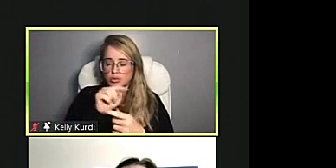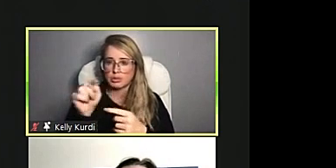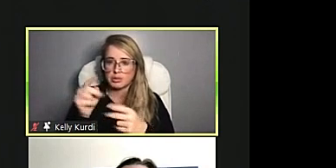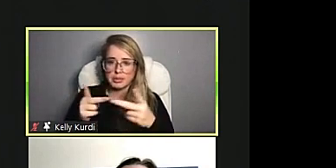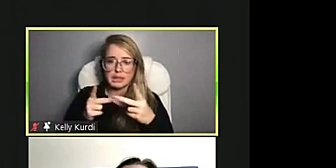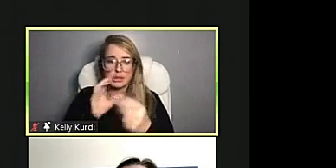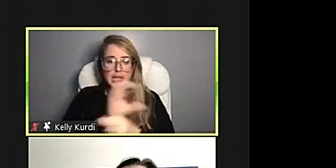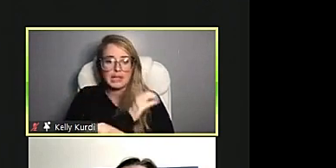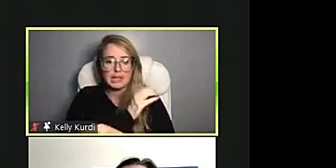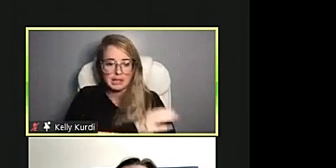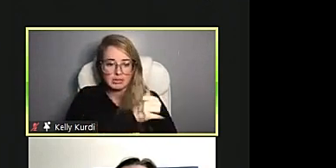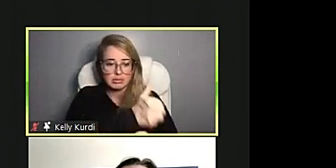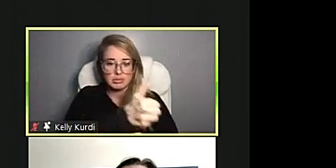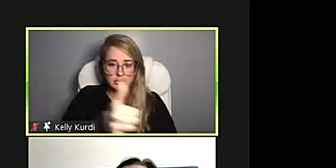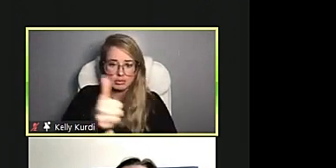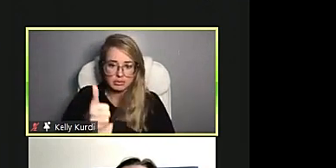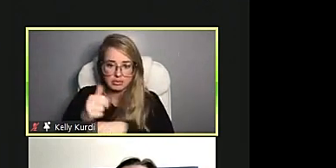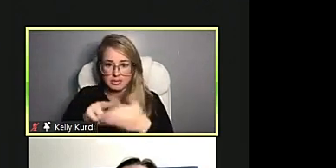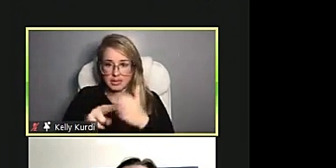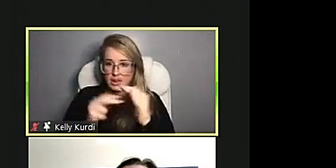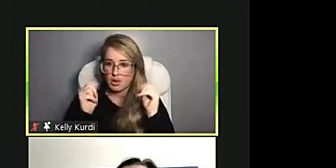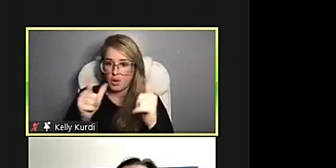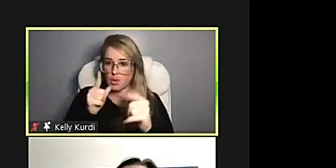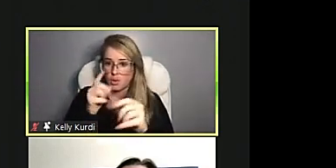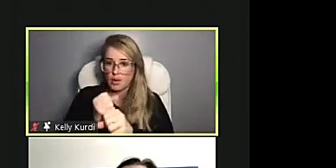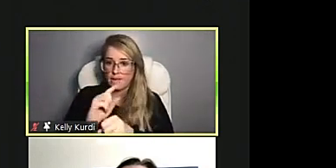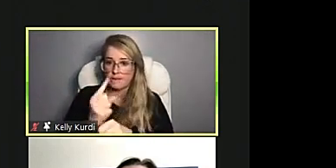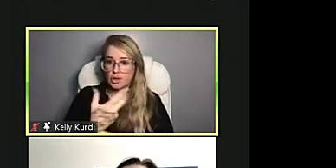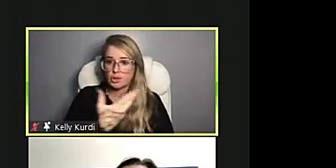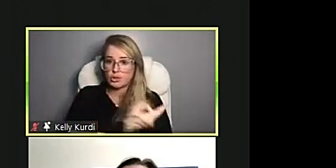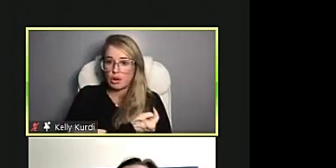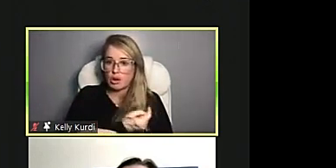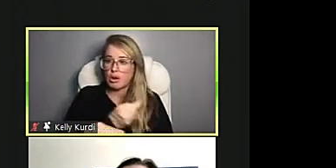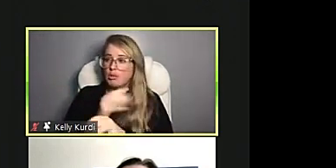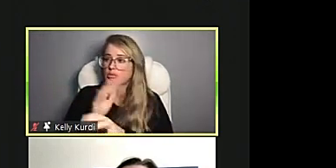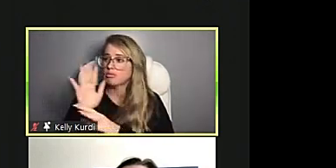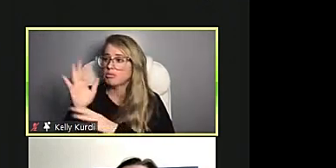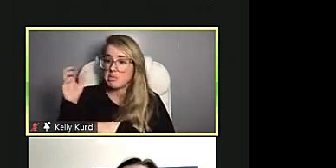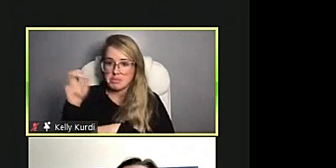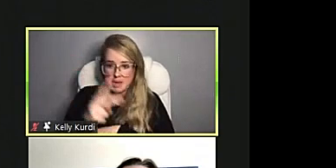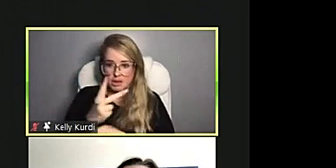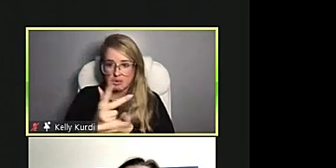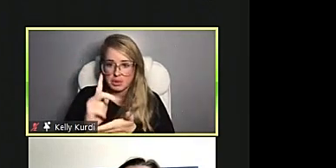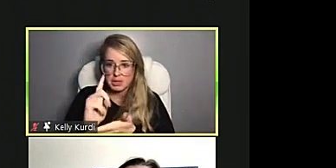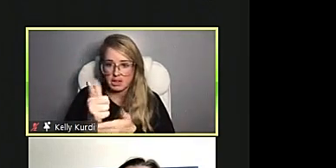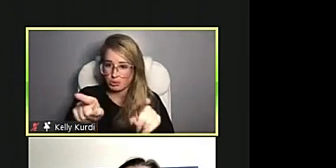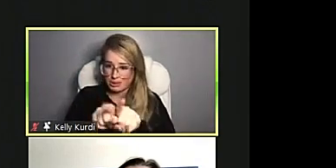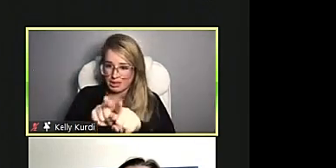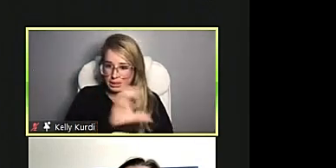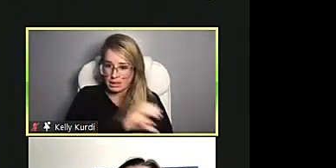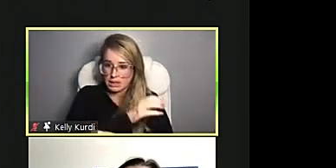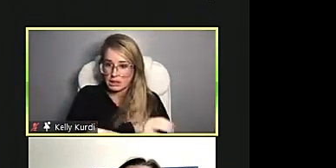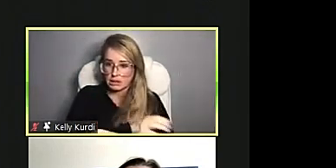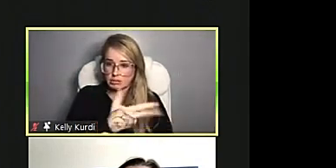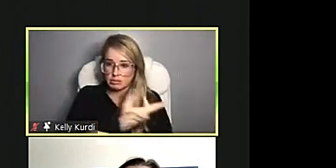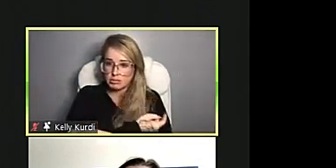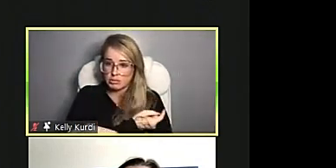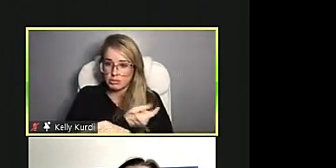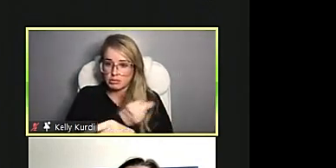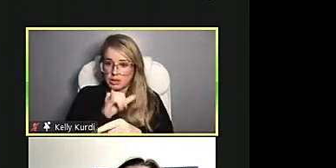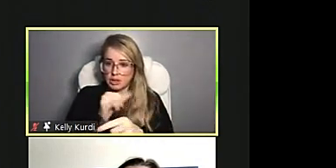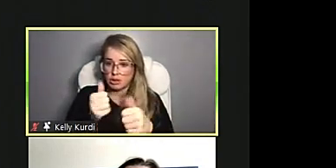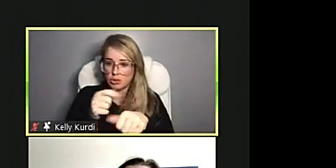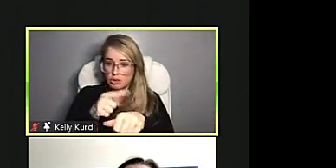clinics there that everybody who gets their first shot there will come back 3 weeks later, try to refer people to